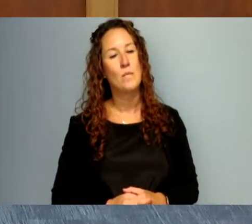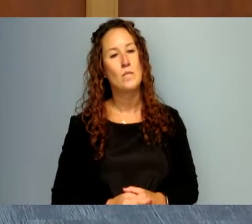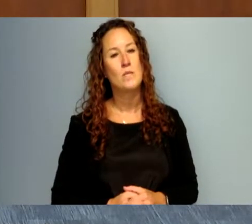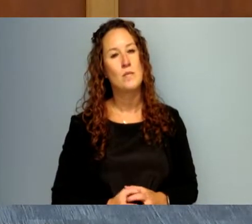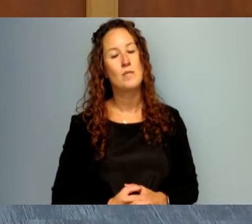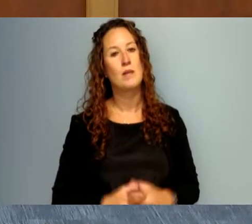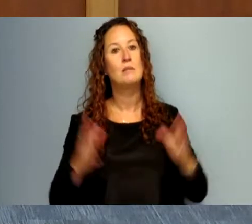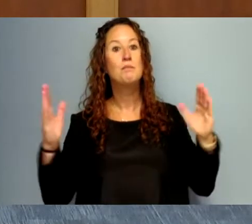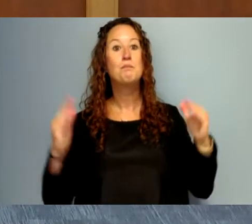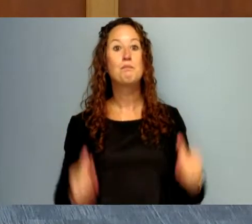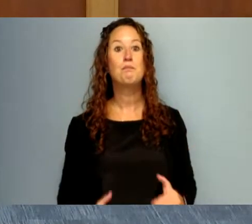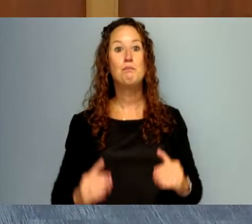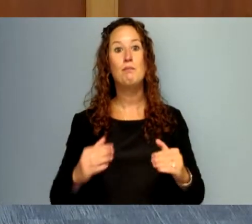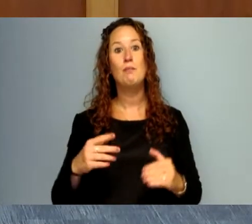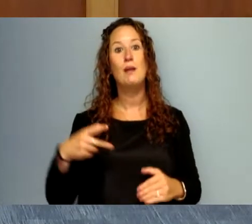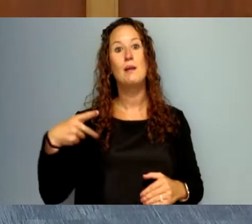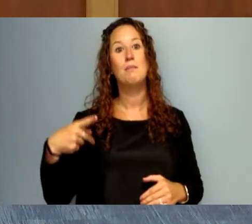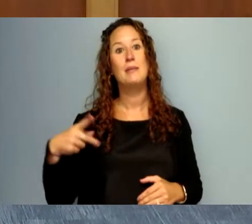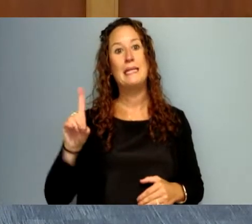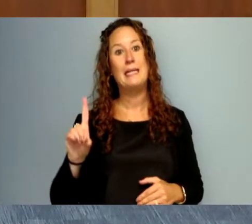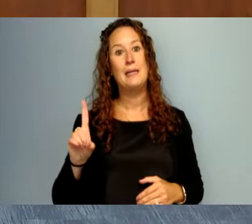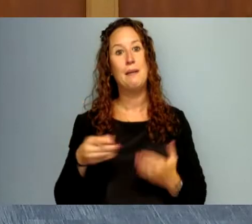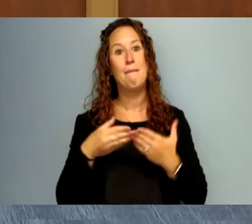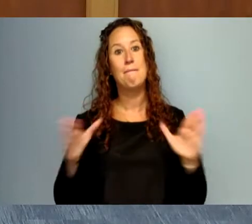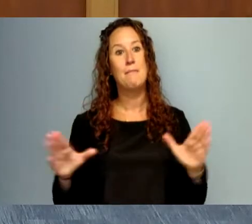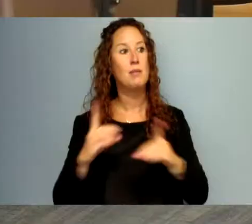let's go to public defender.